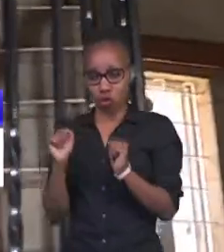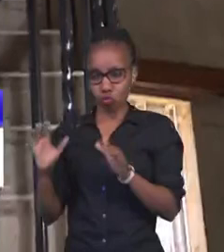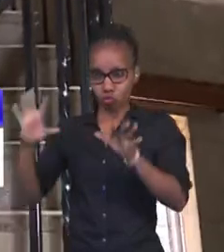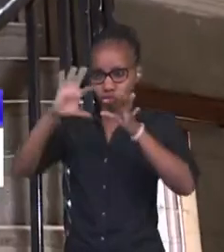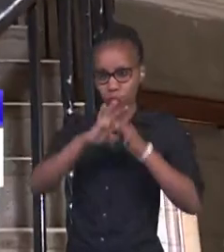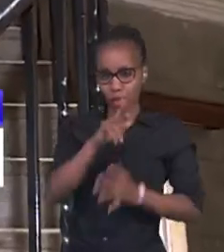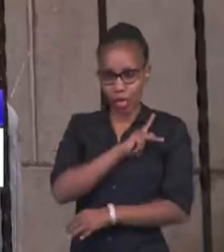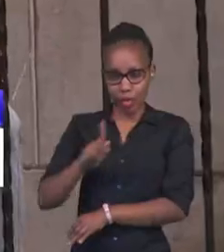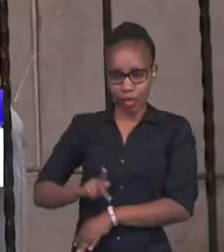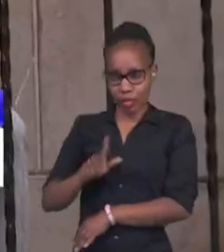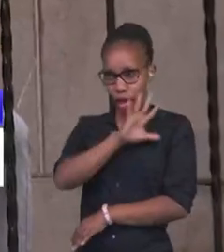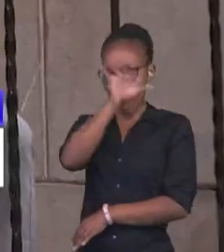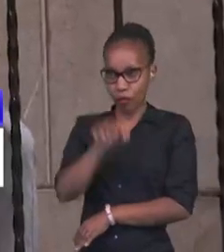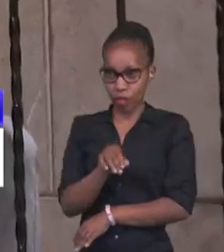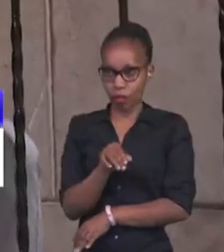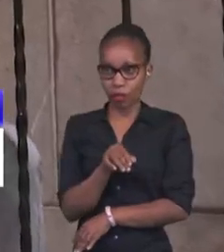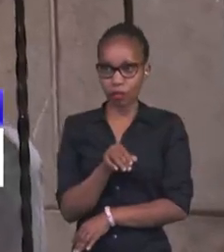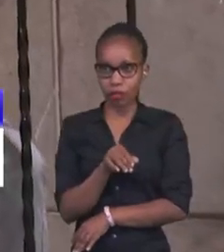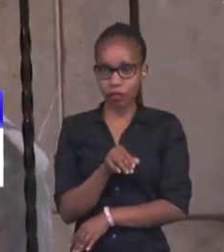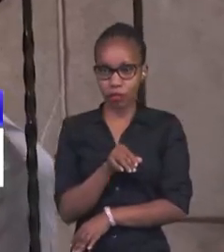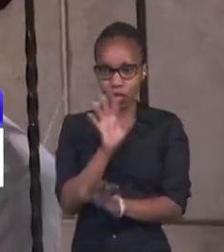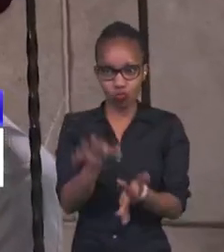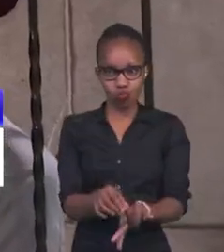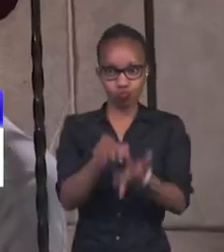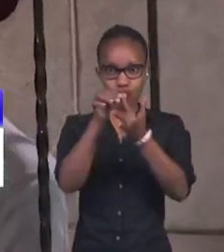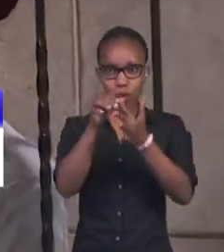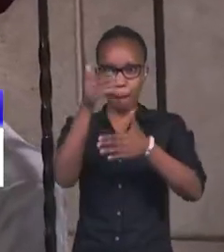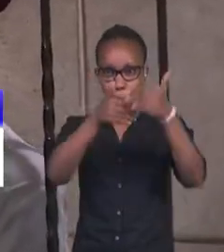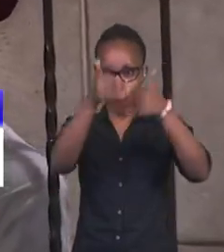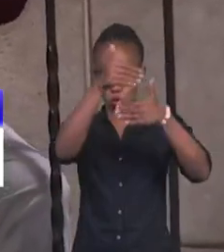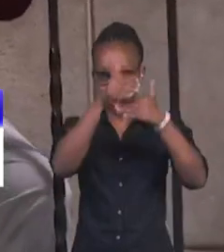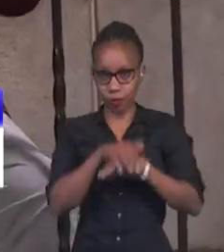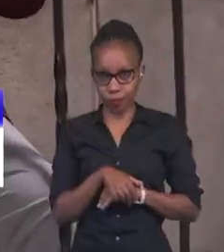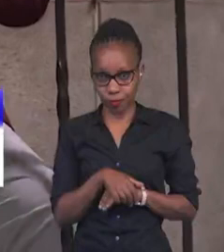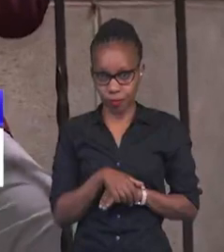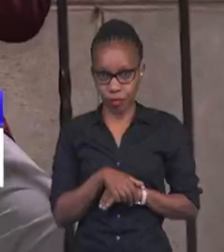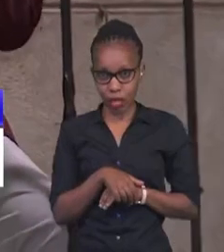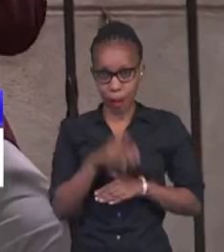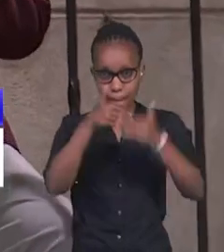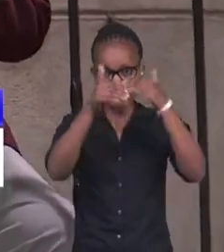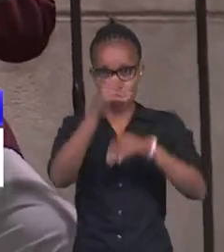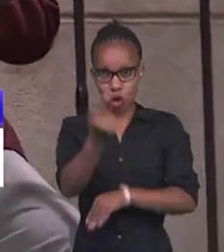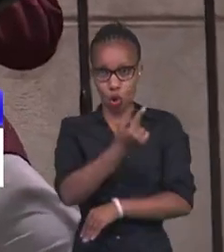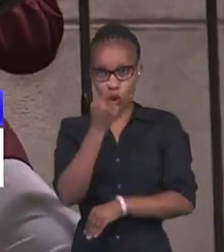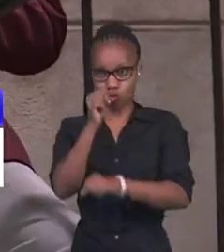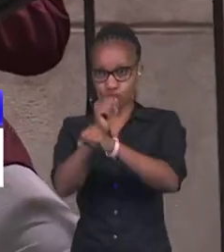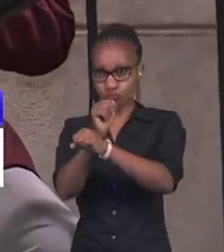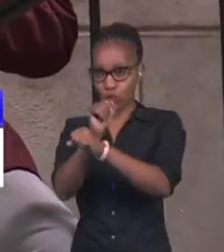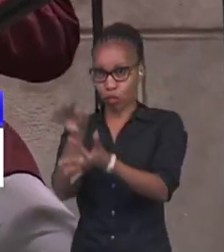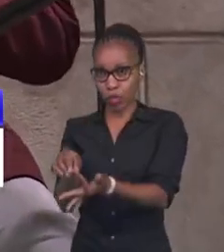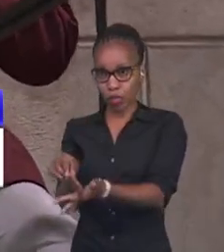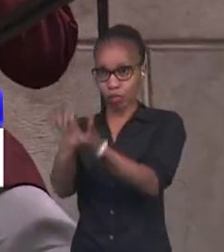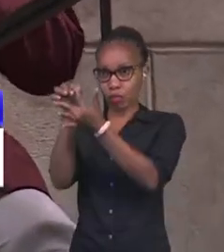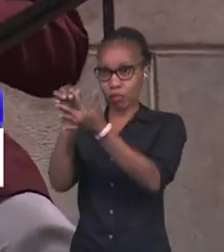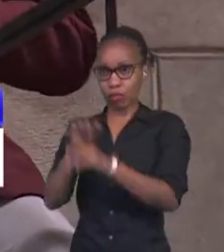King's African Rifles, man. Like, the uniqueness of this building is that this is the only building protected by a specific